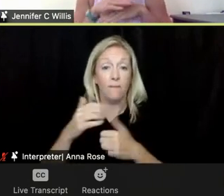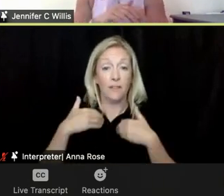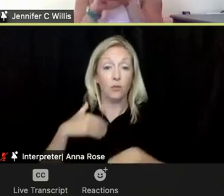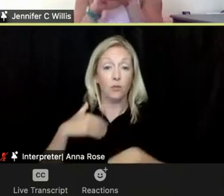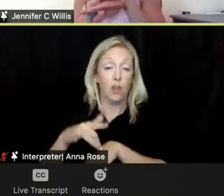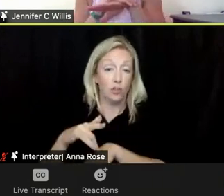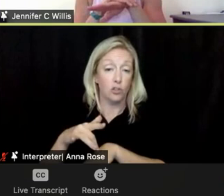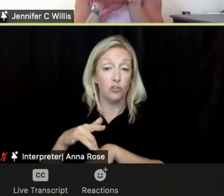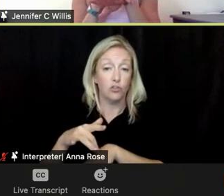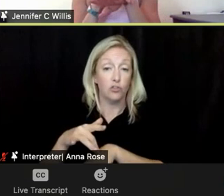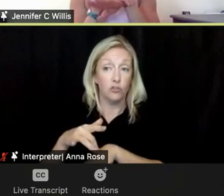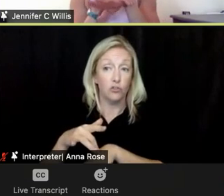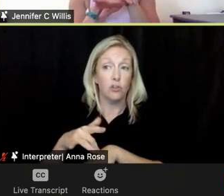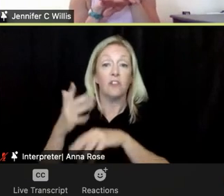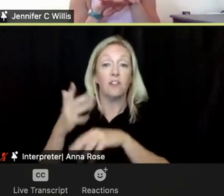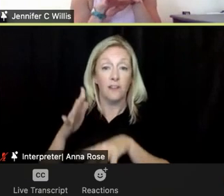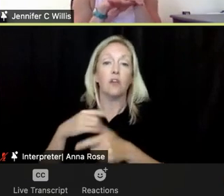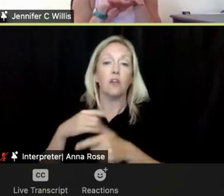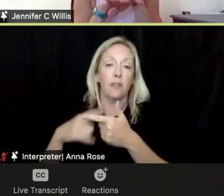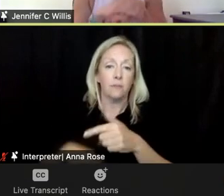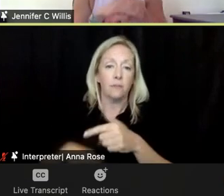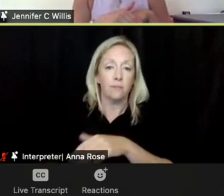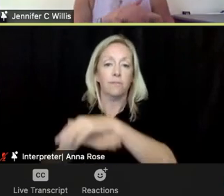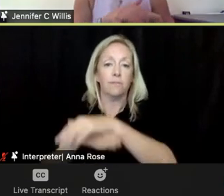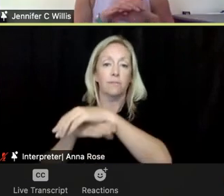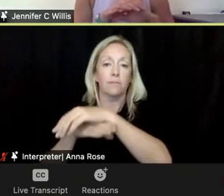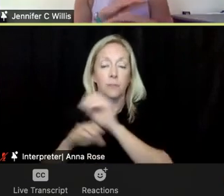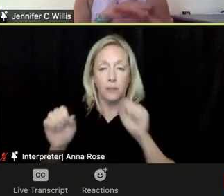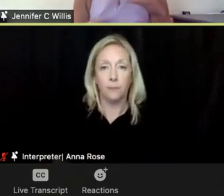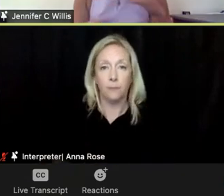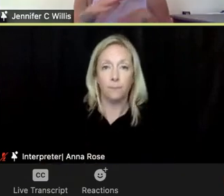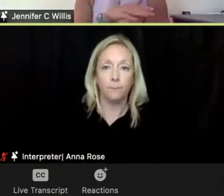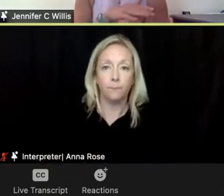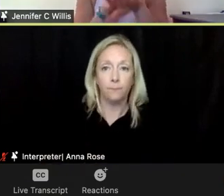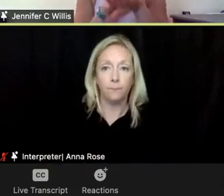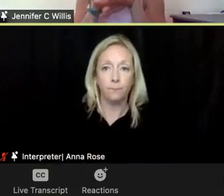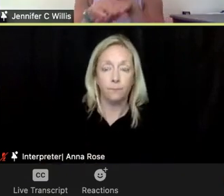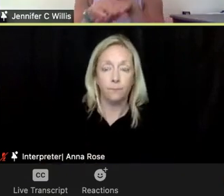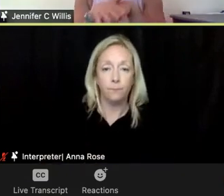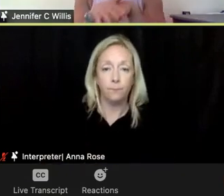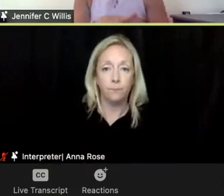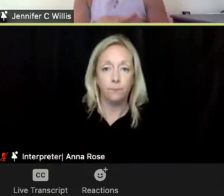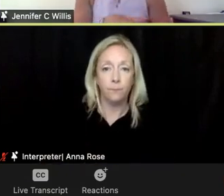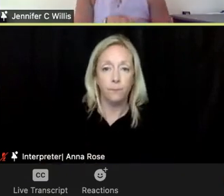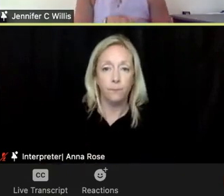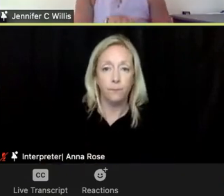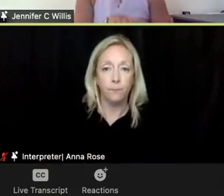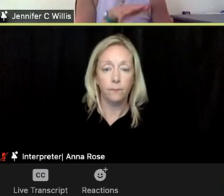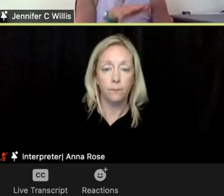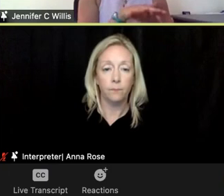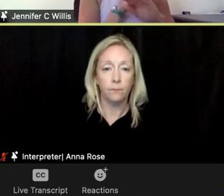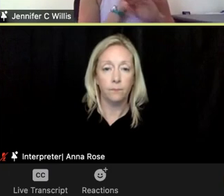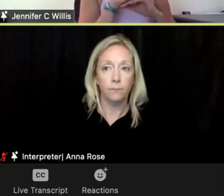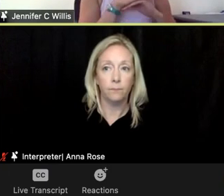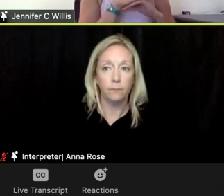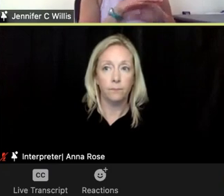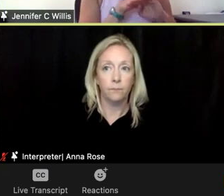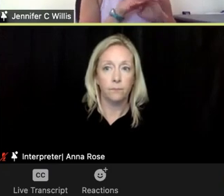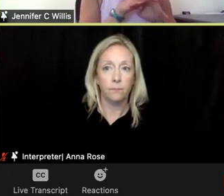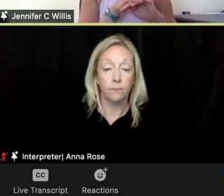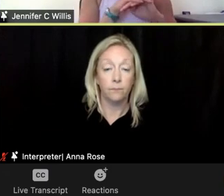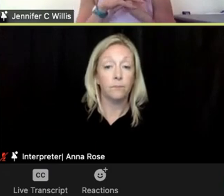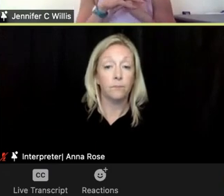getting them to accept having our hands under theirs, to manipulate them in any sort of manner to interact with something. This also